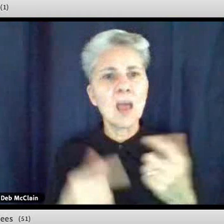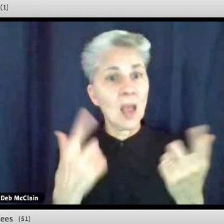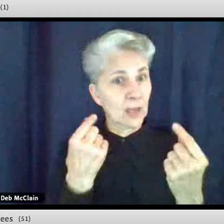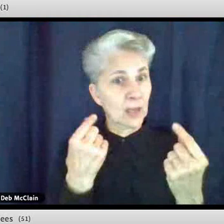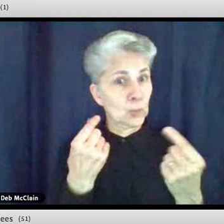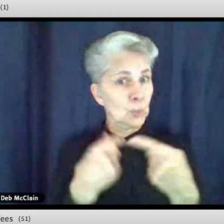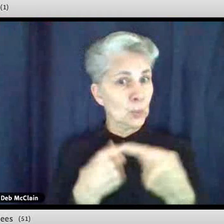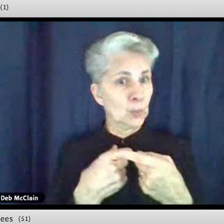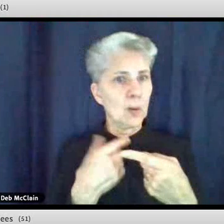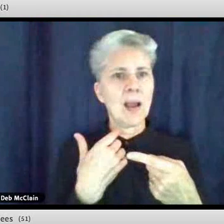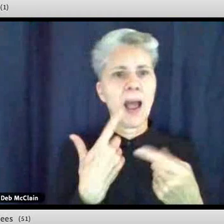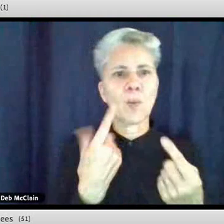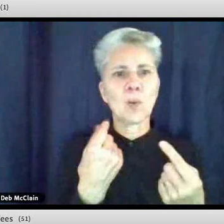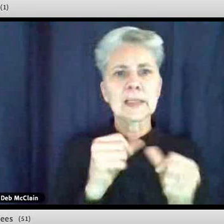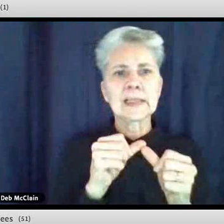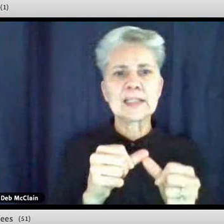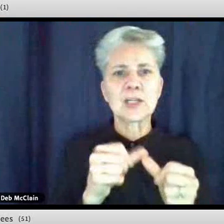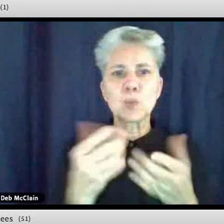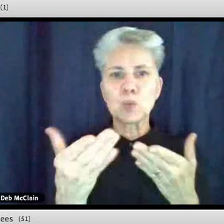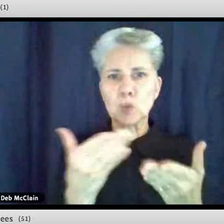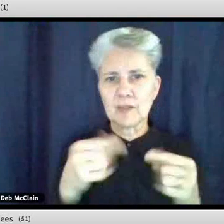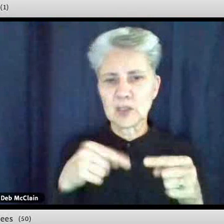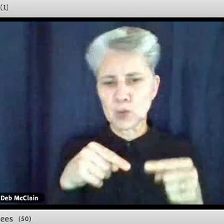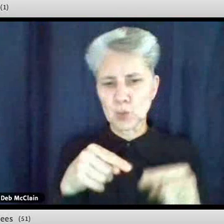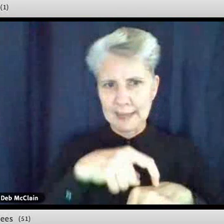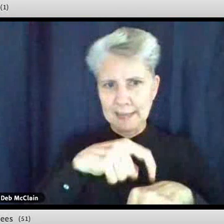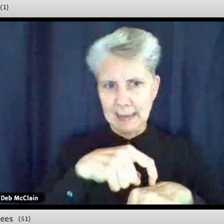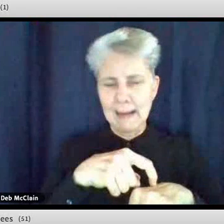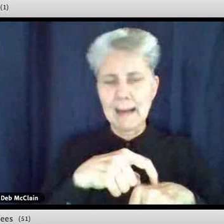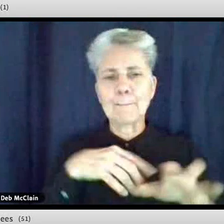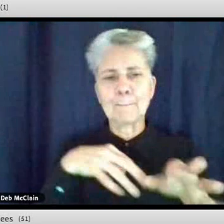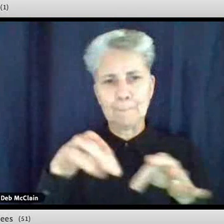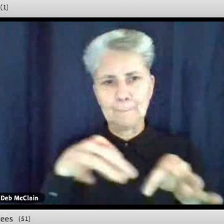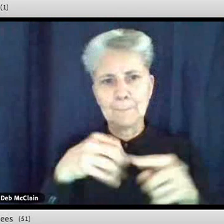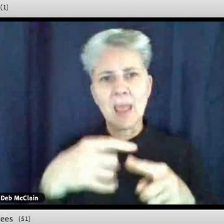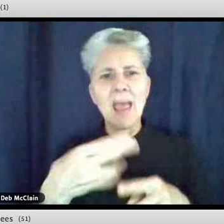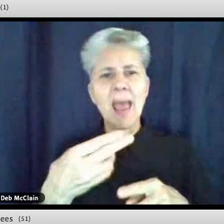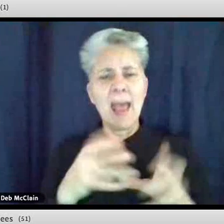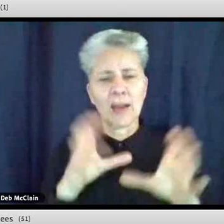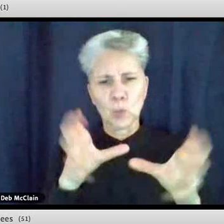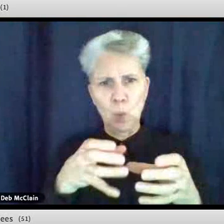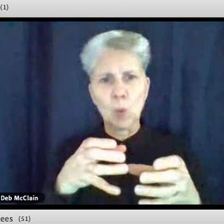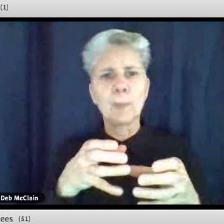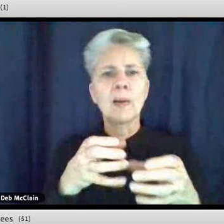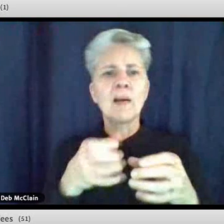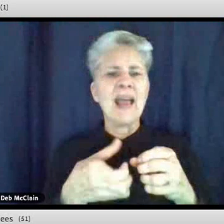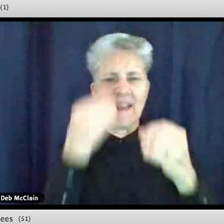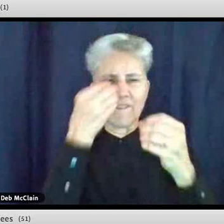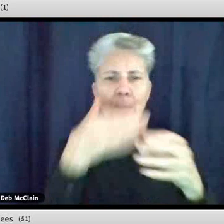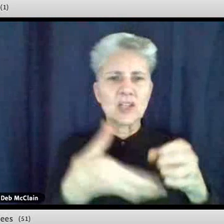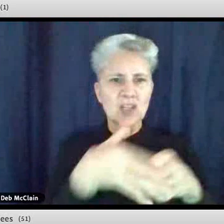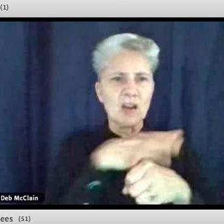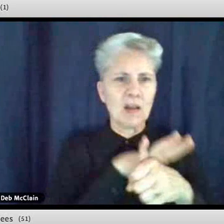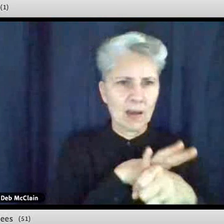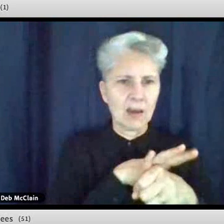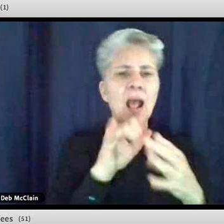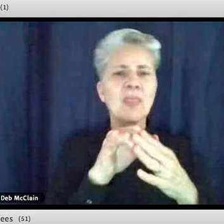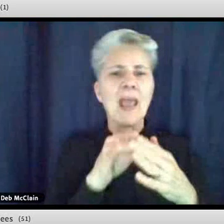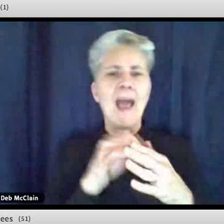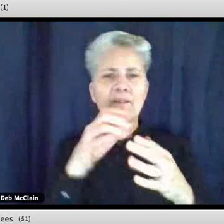And what they've done here that I really like is, here's how we're going to continue services during this time. And then also here's a hub of information